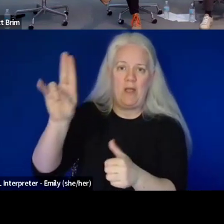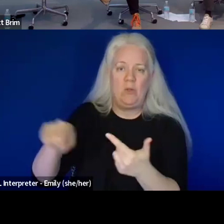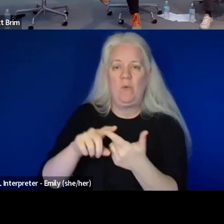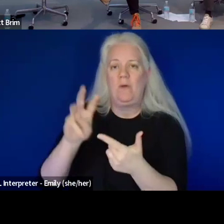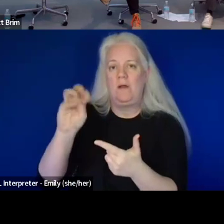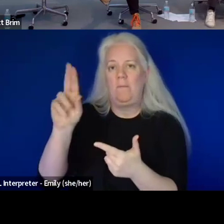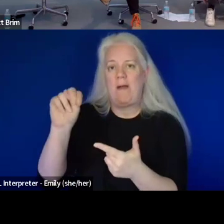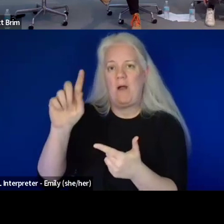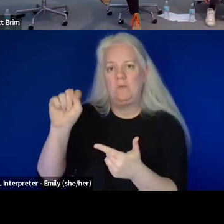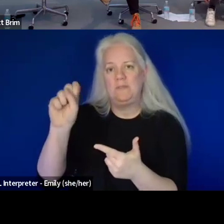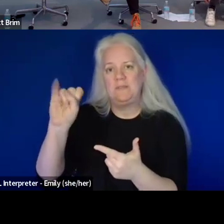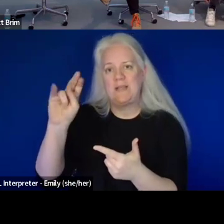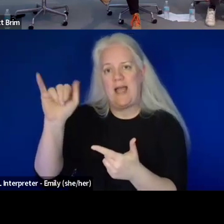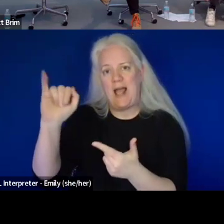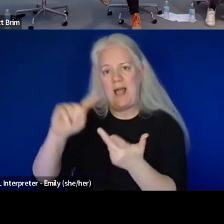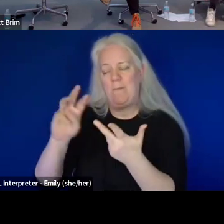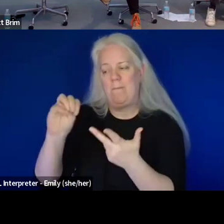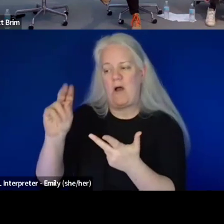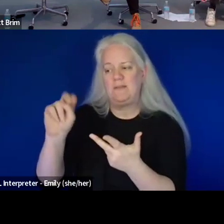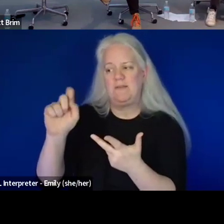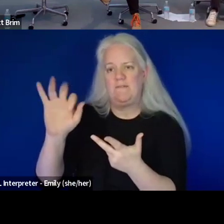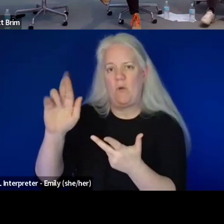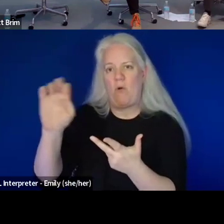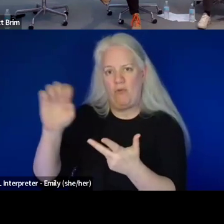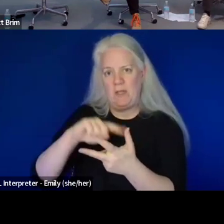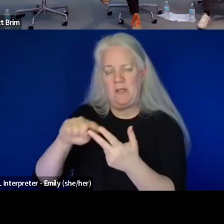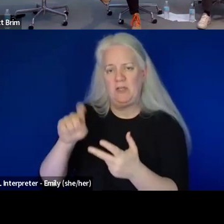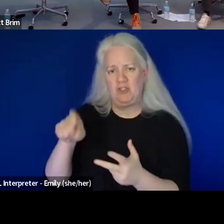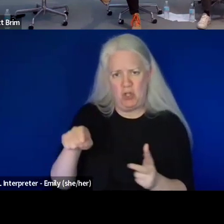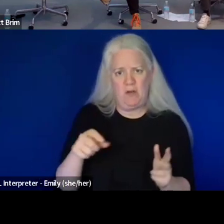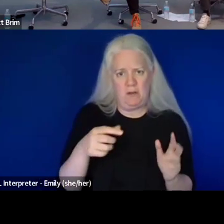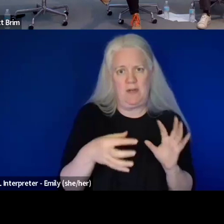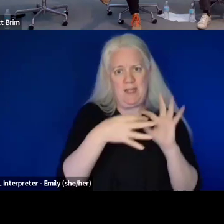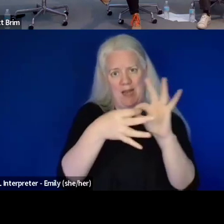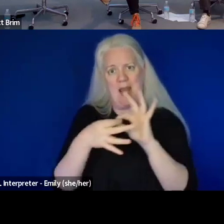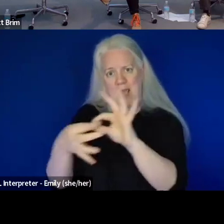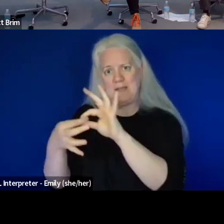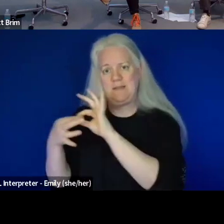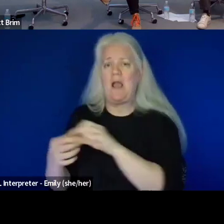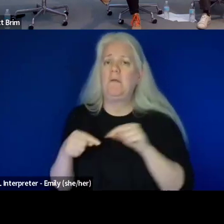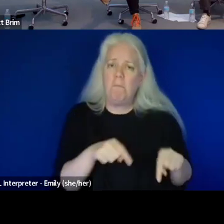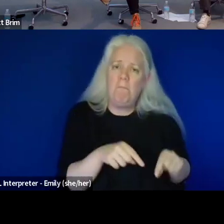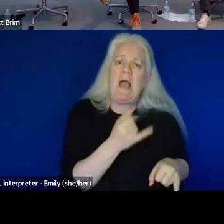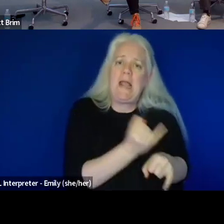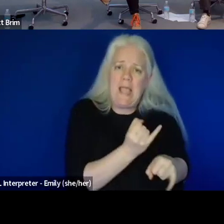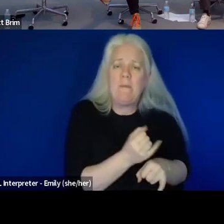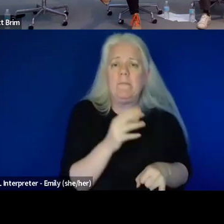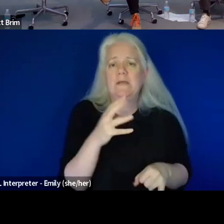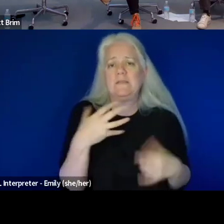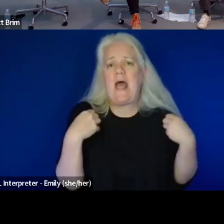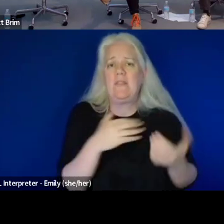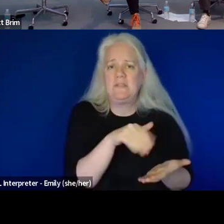Montefiore, and really kind of not bypass the campus wellness health centers,